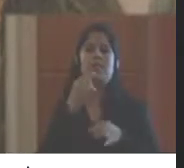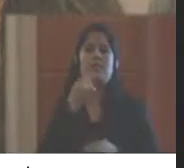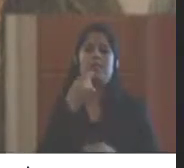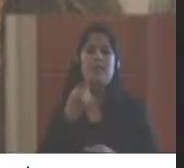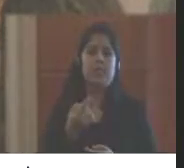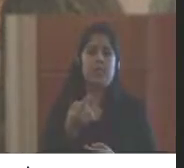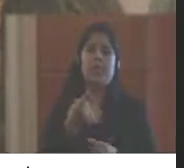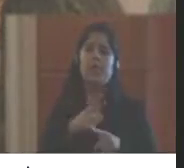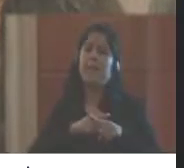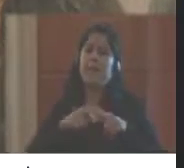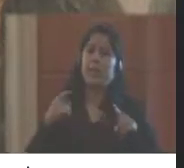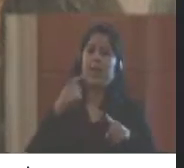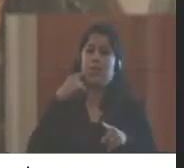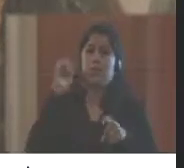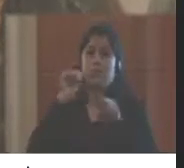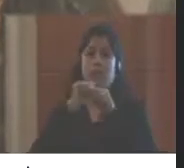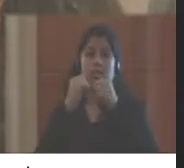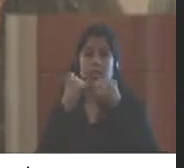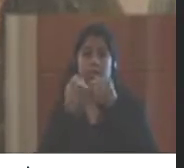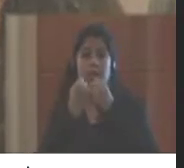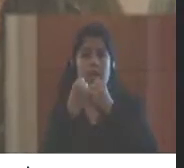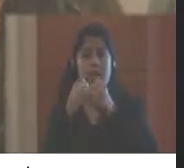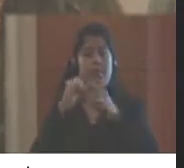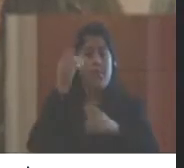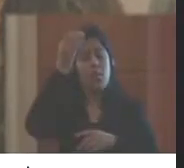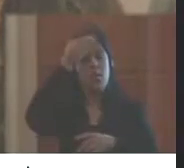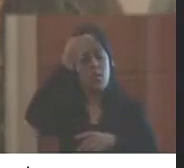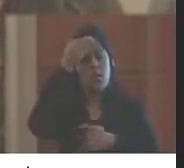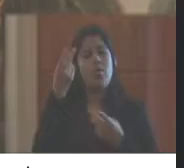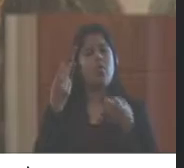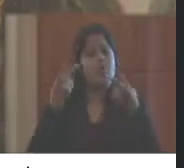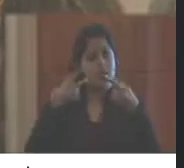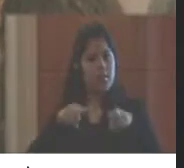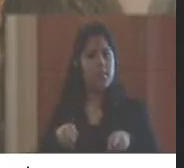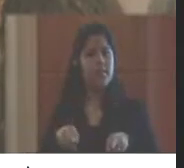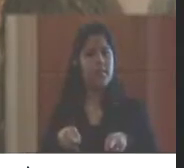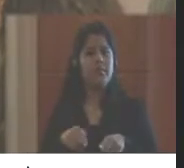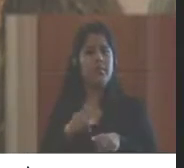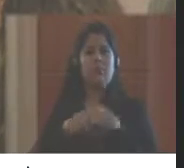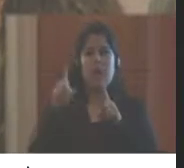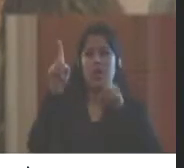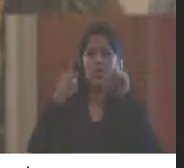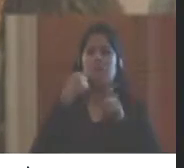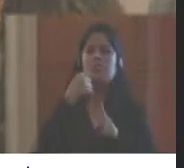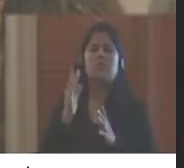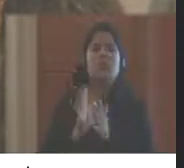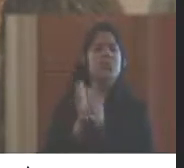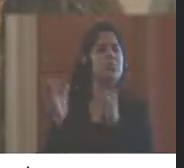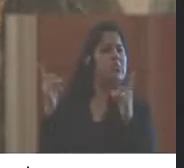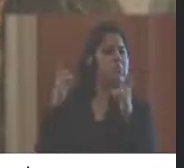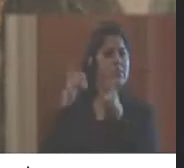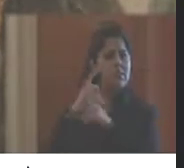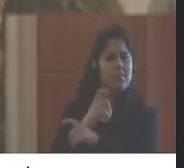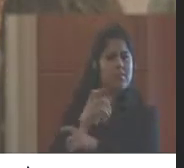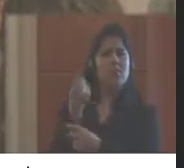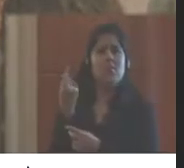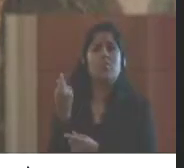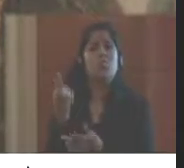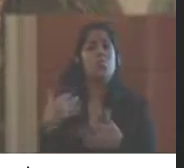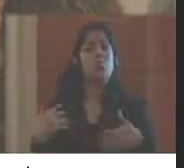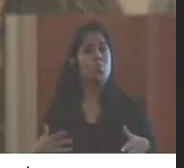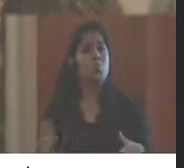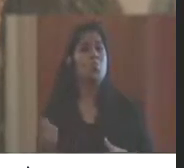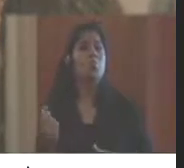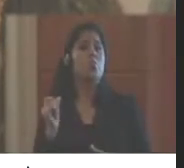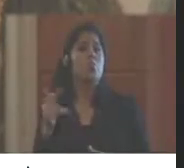what they say. They say, oh, it's so difficult, it costs money, and you know, they are protecting. But I can see it is entering